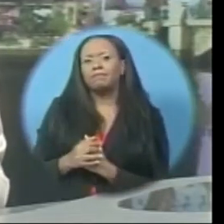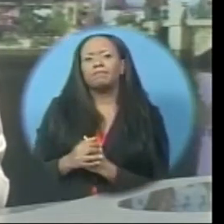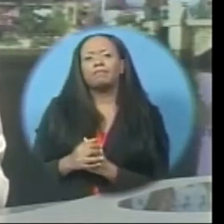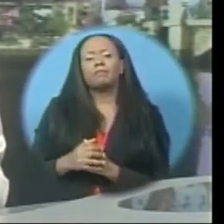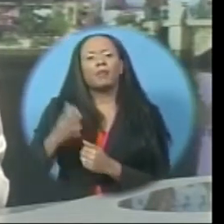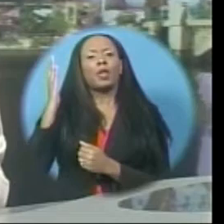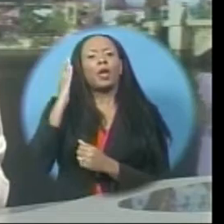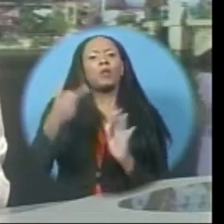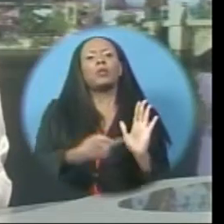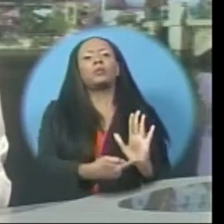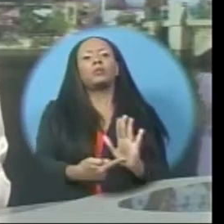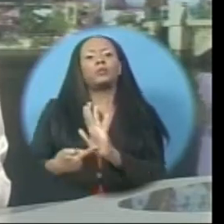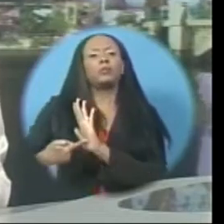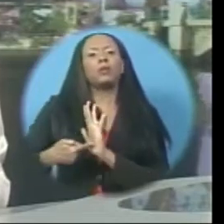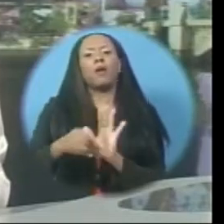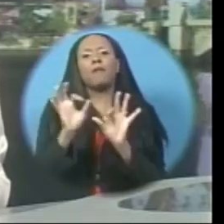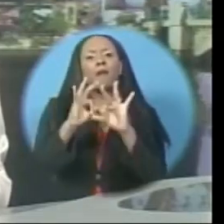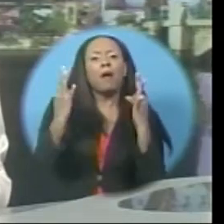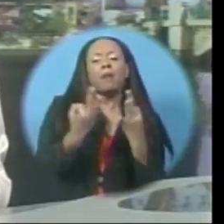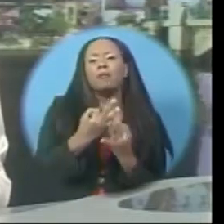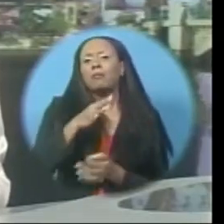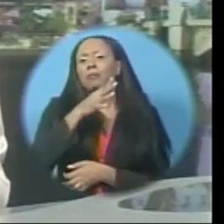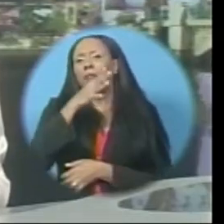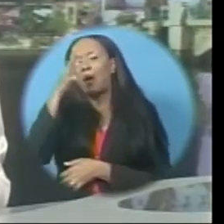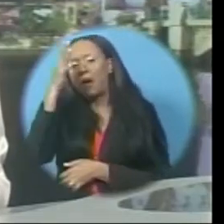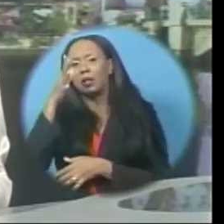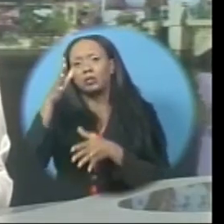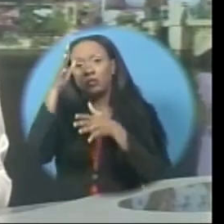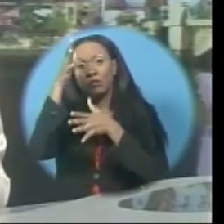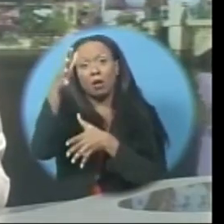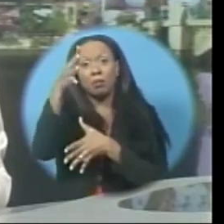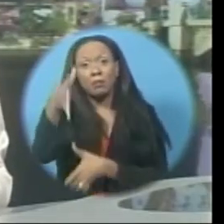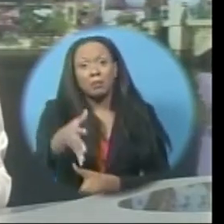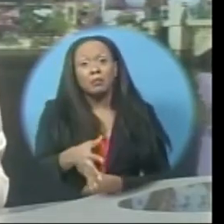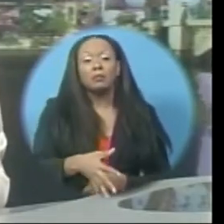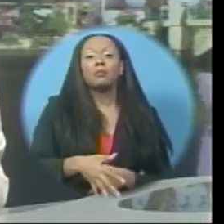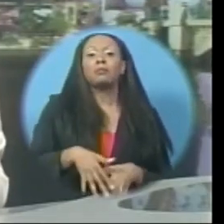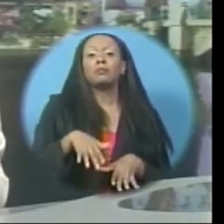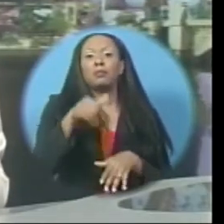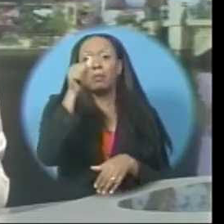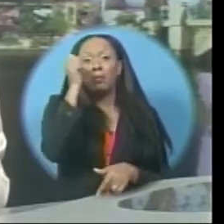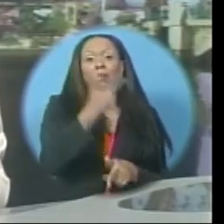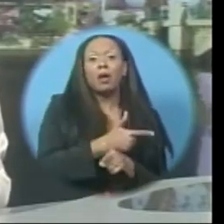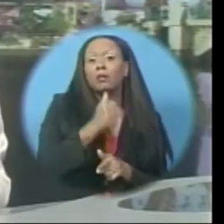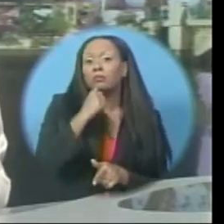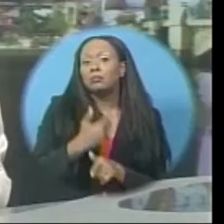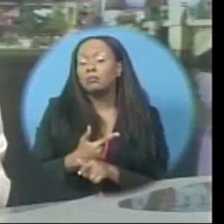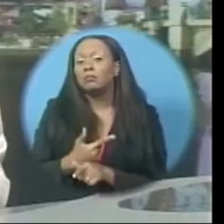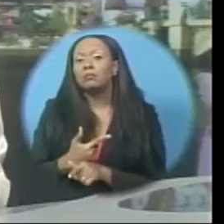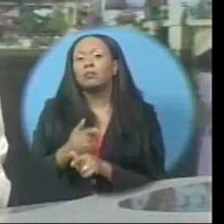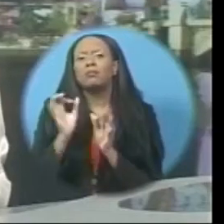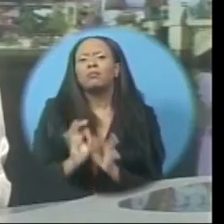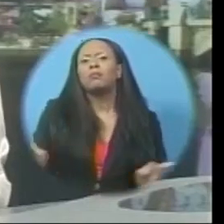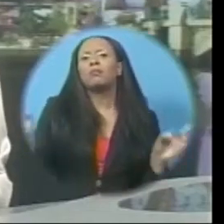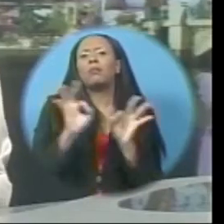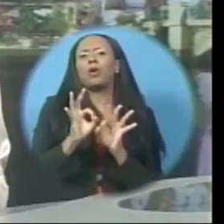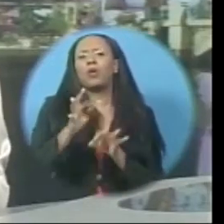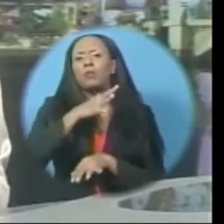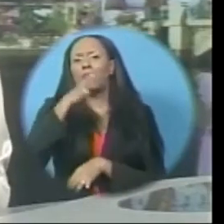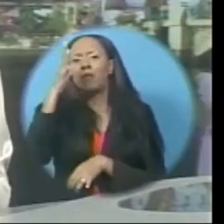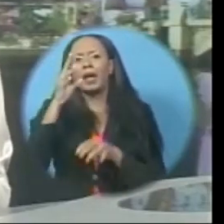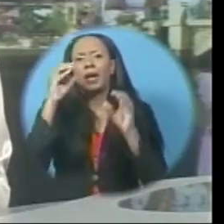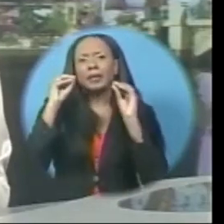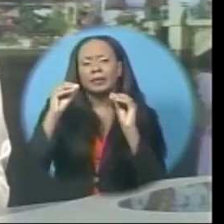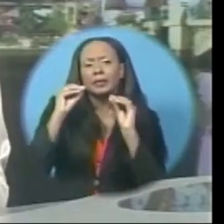caregivers in families, whether it is parents, grandparents, or siblings, and the importance of parental education for the welfare